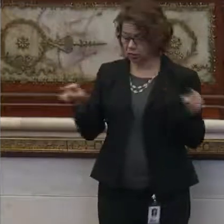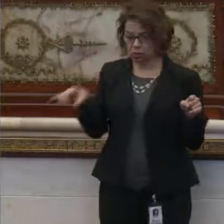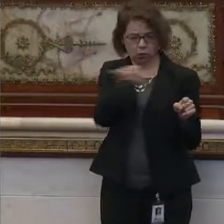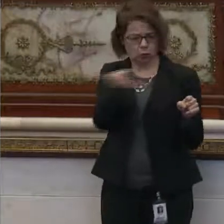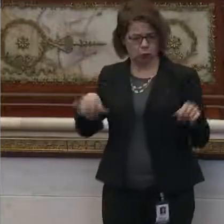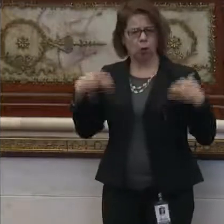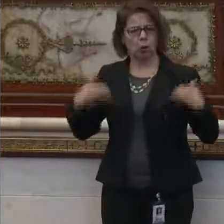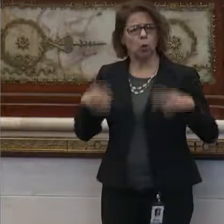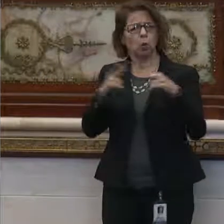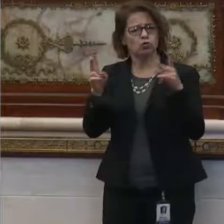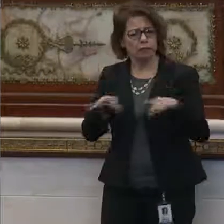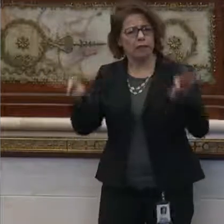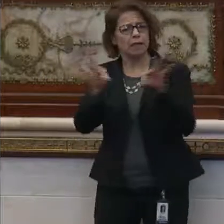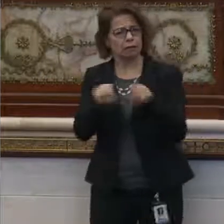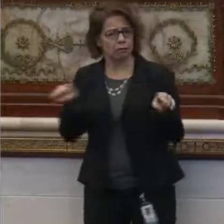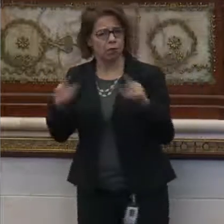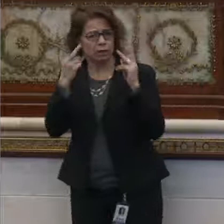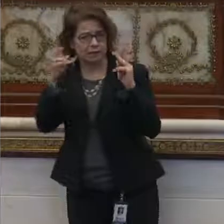very important.